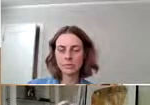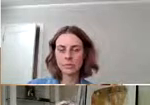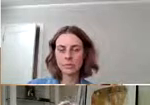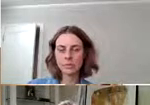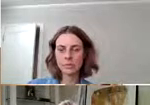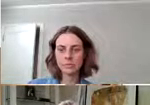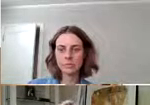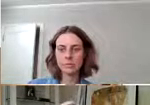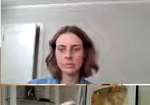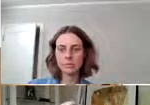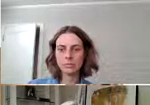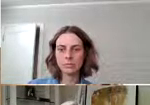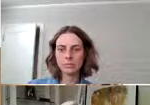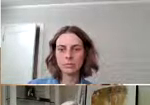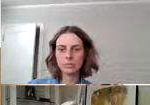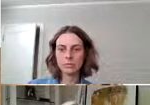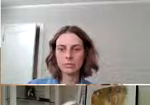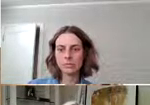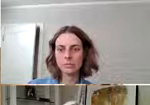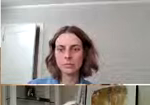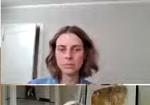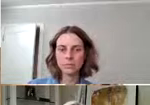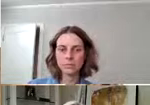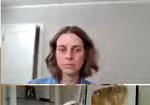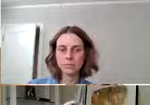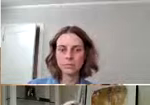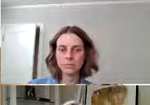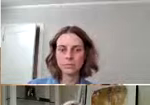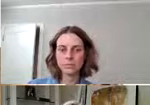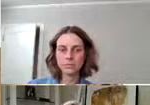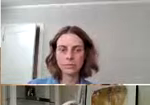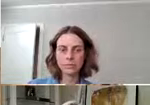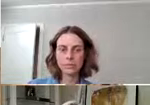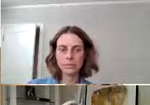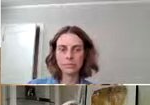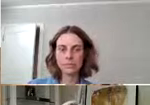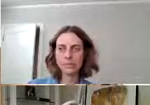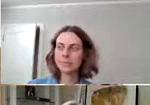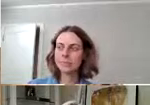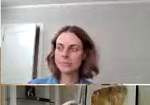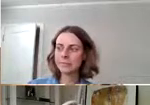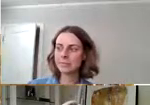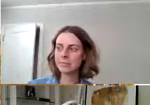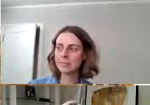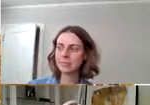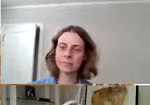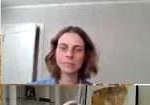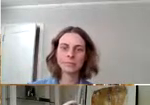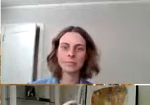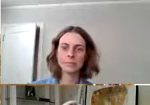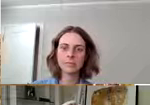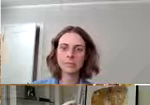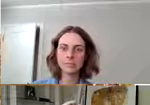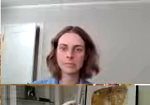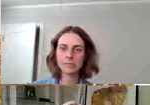only impressive library for adults, but also a children's library. So now you perhaps want to